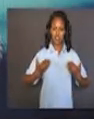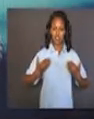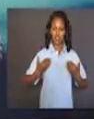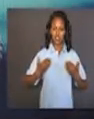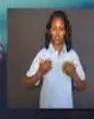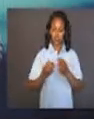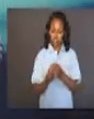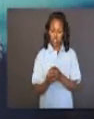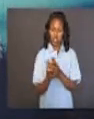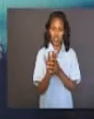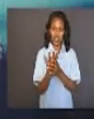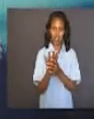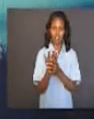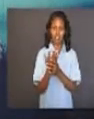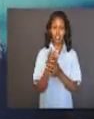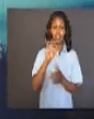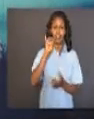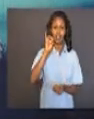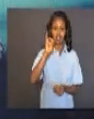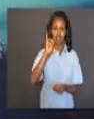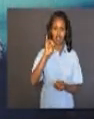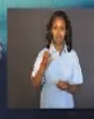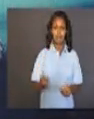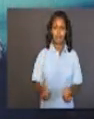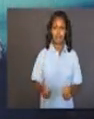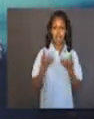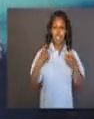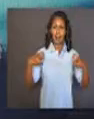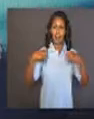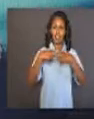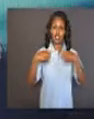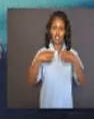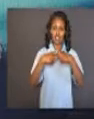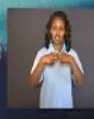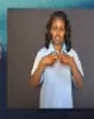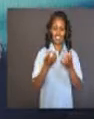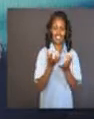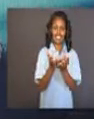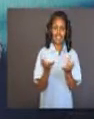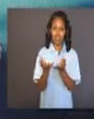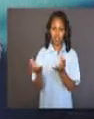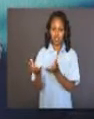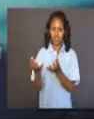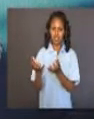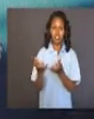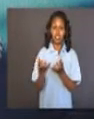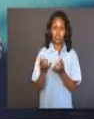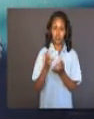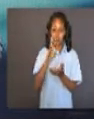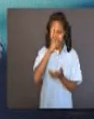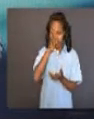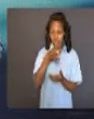To generate a current, many electronic devices that were